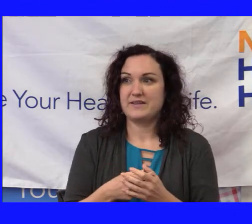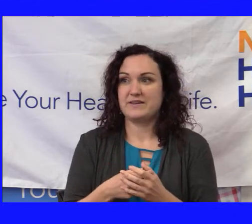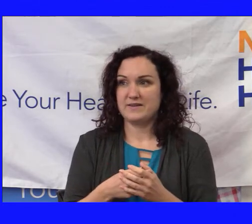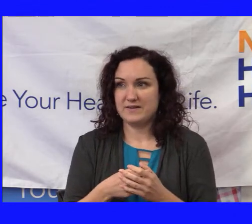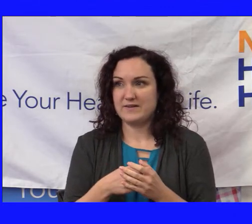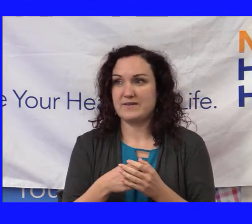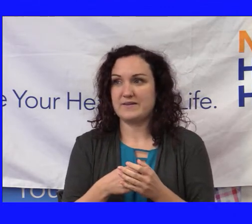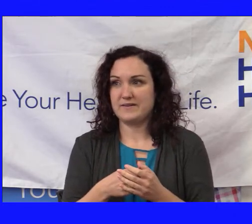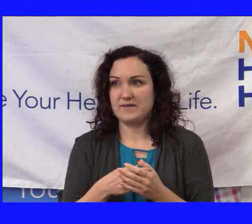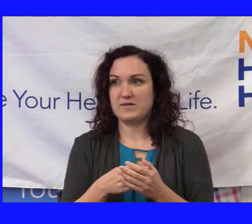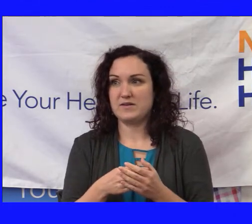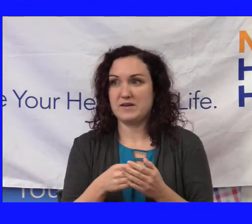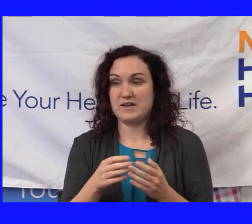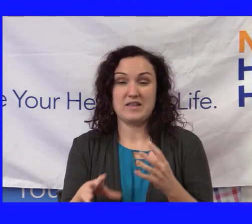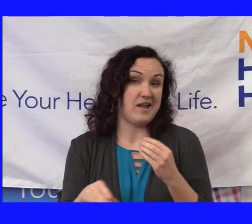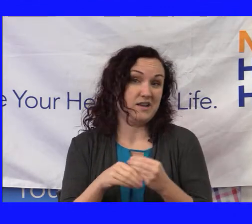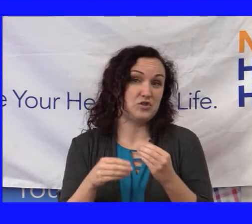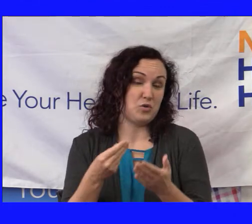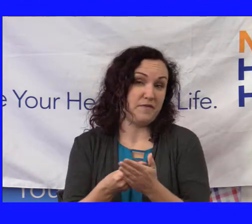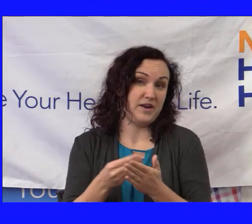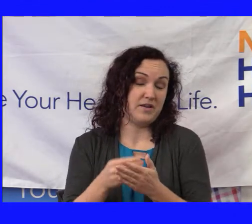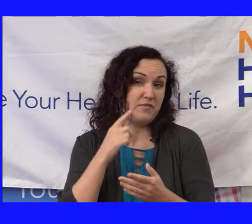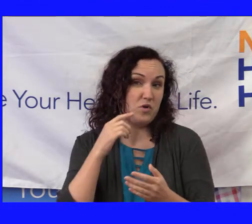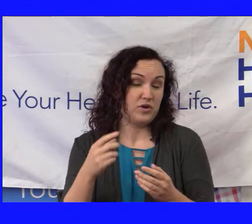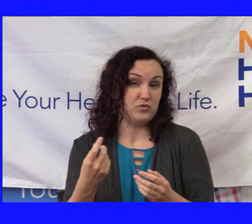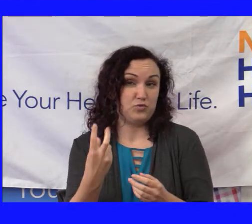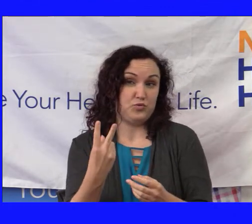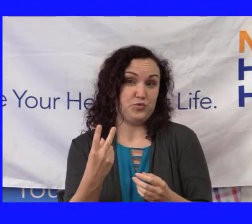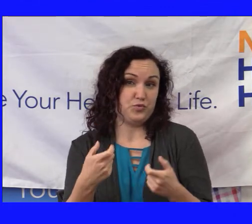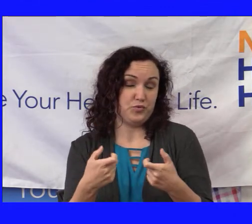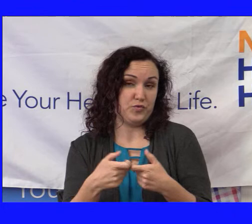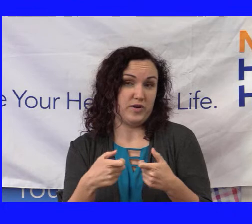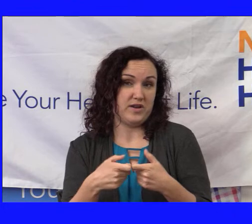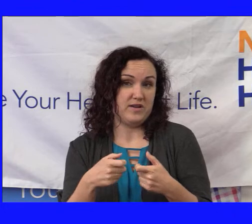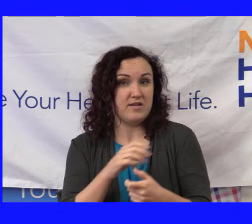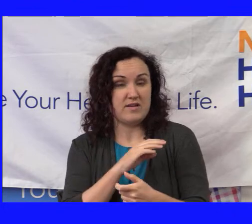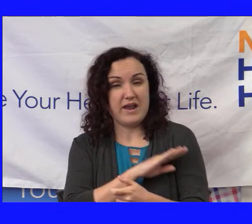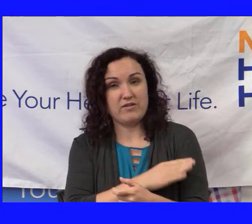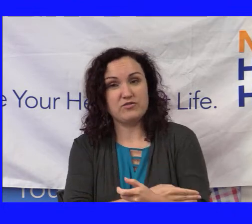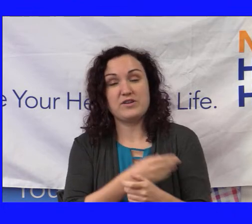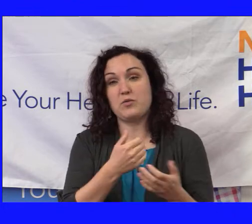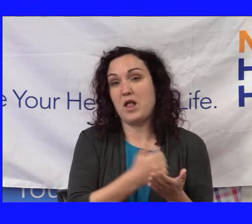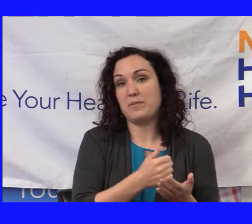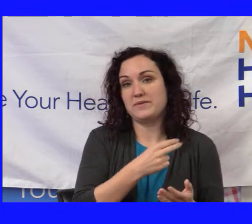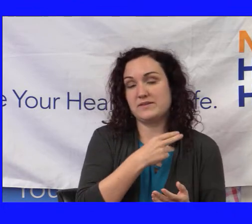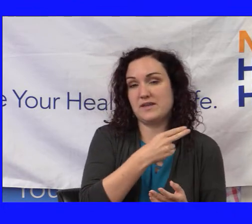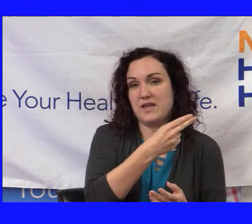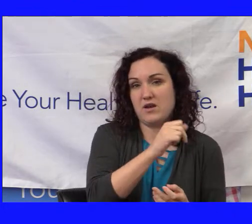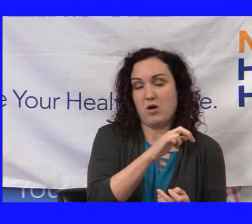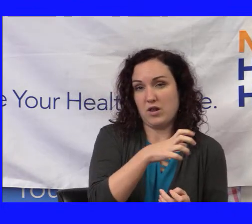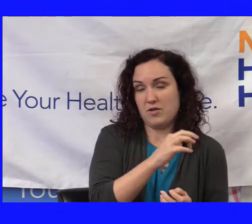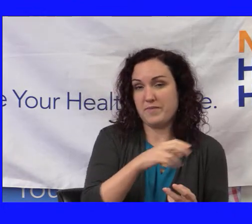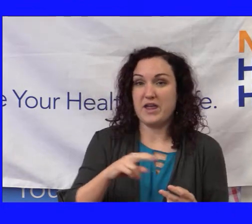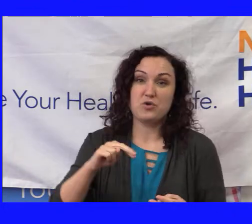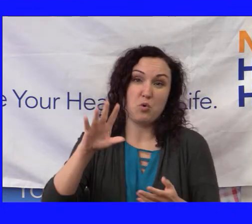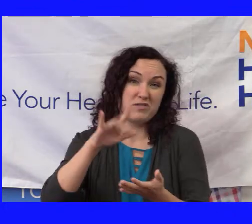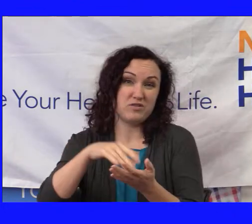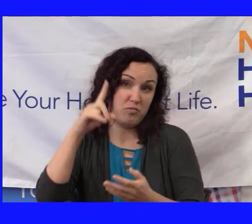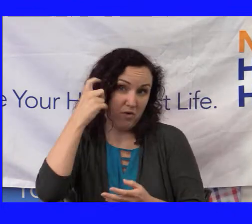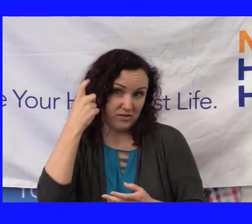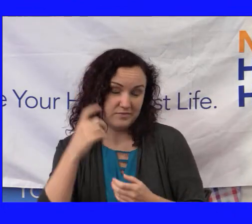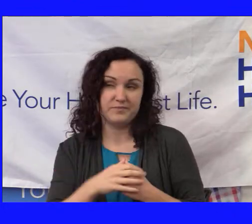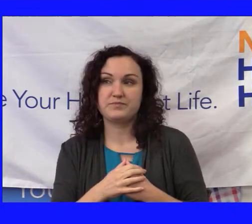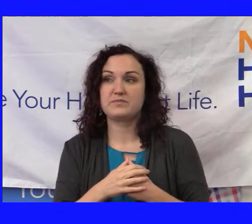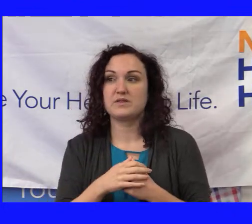funding for 2 energy projects from DCAS that will help us at Harlem and North Central Bronx. We're in the process